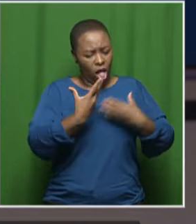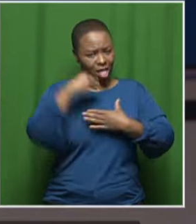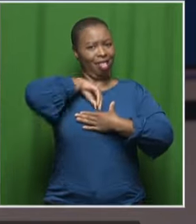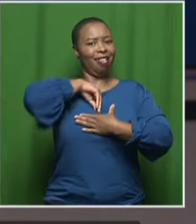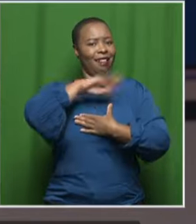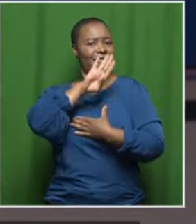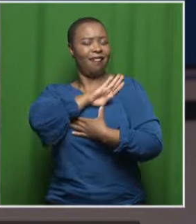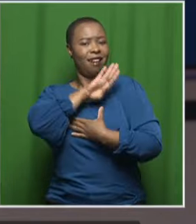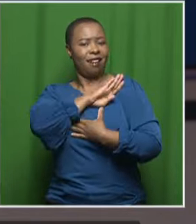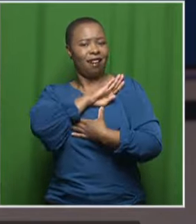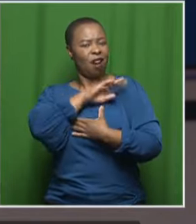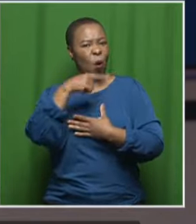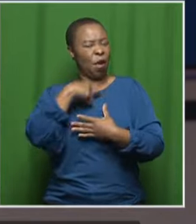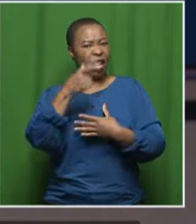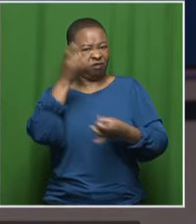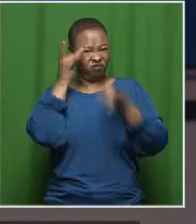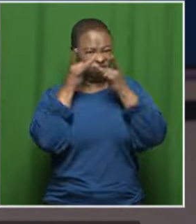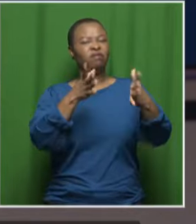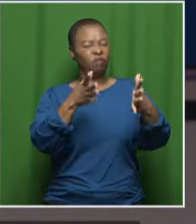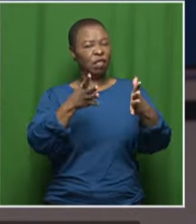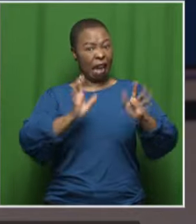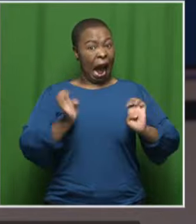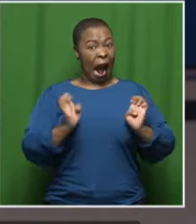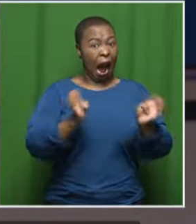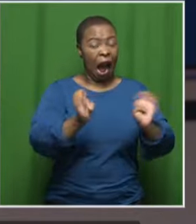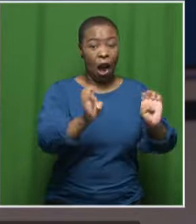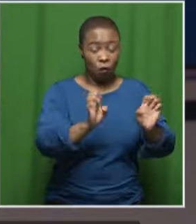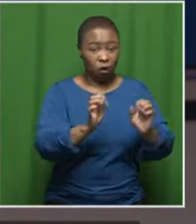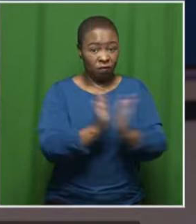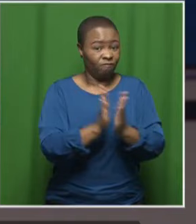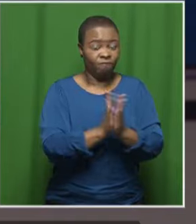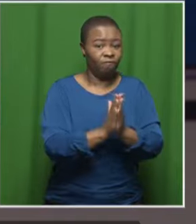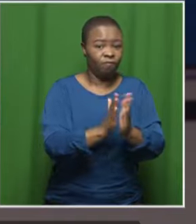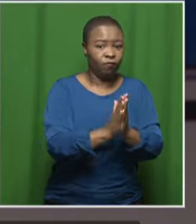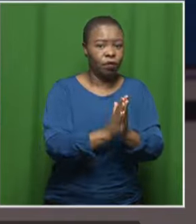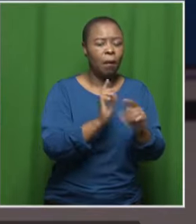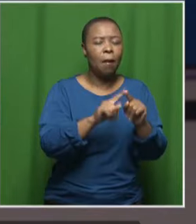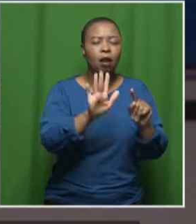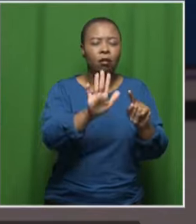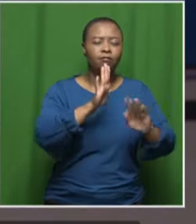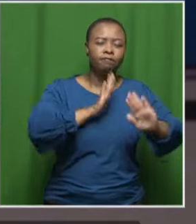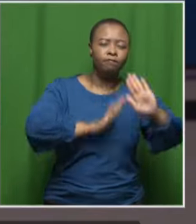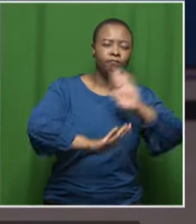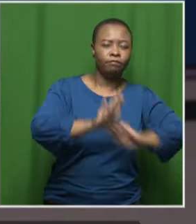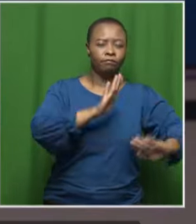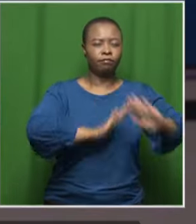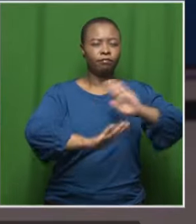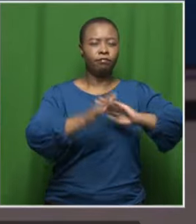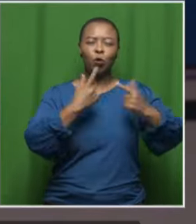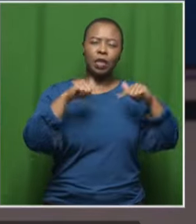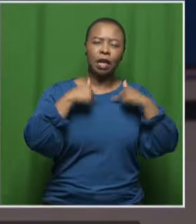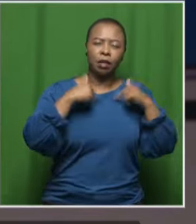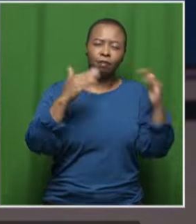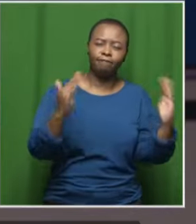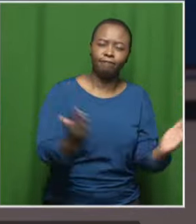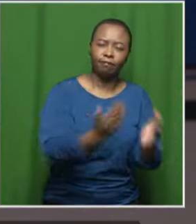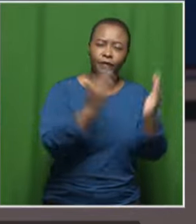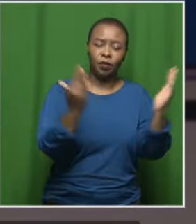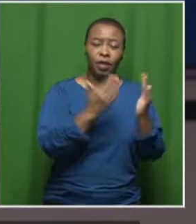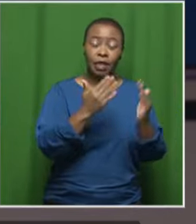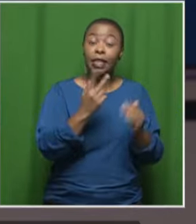were insulting, we were in a hurry. But, you know, they groomed us, they were patient with us, they could see